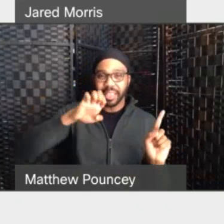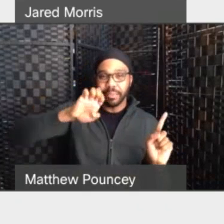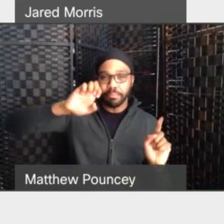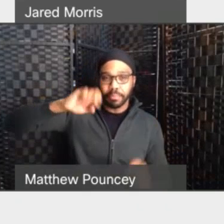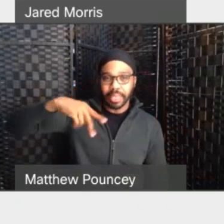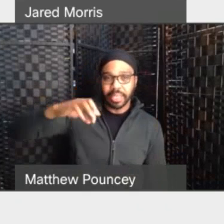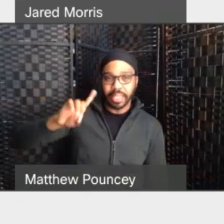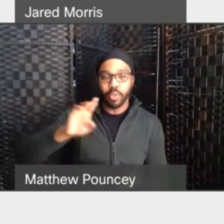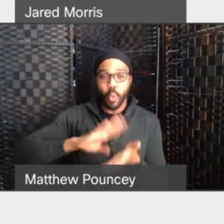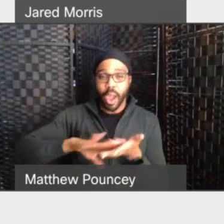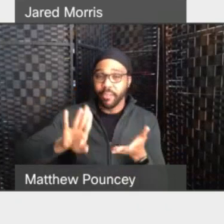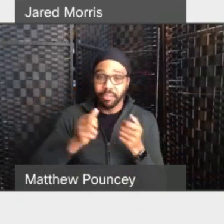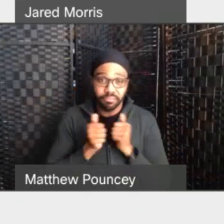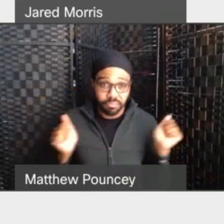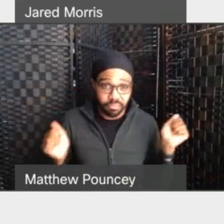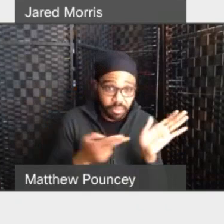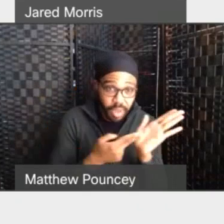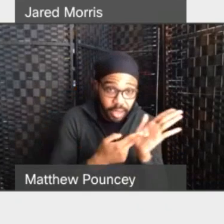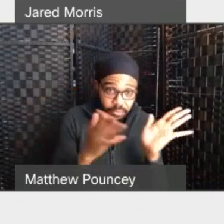frankly.